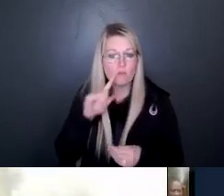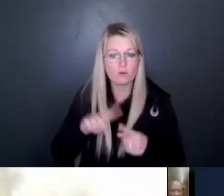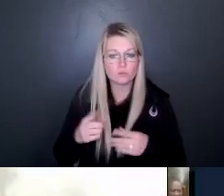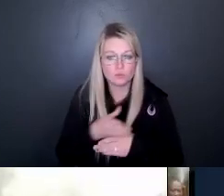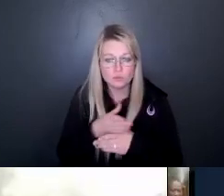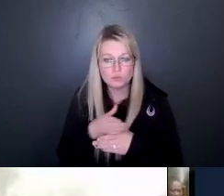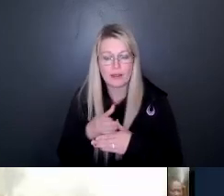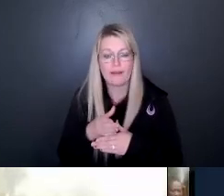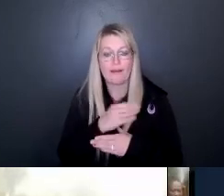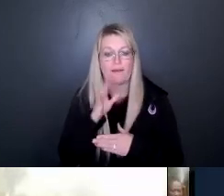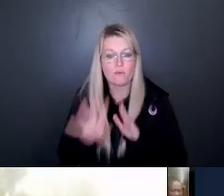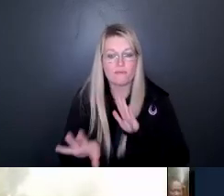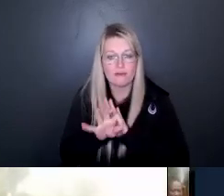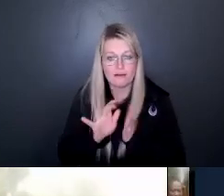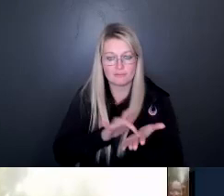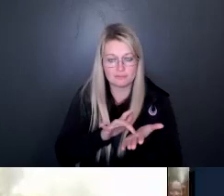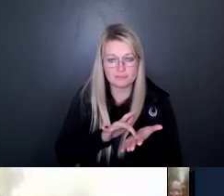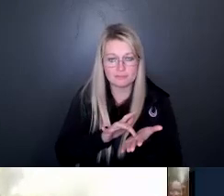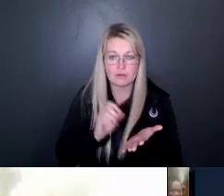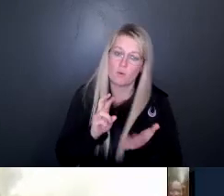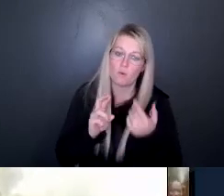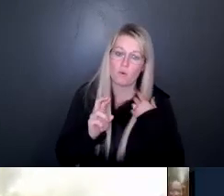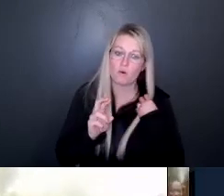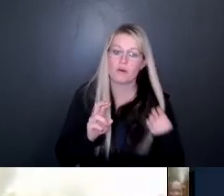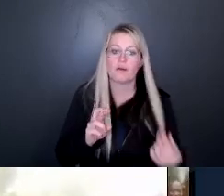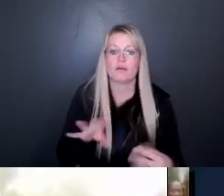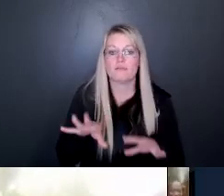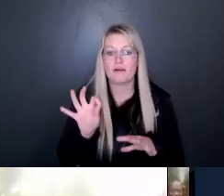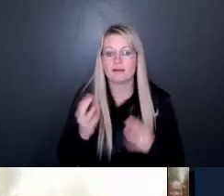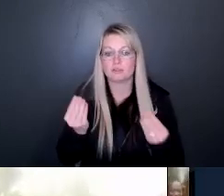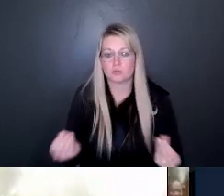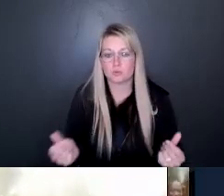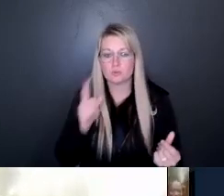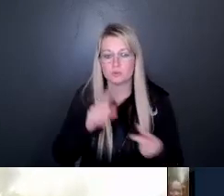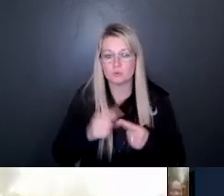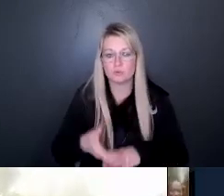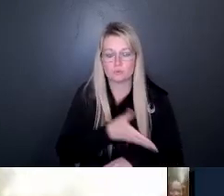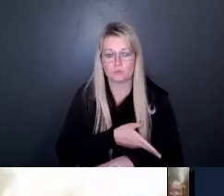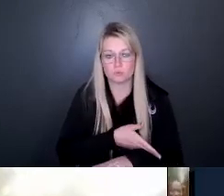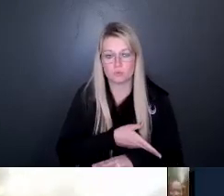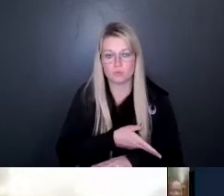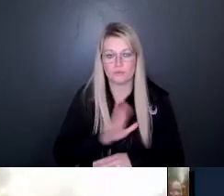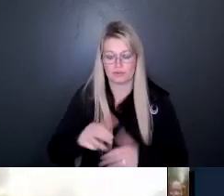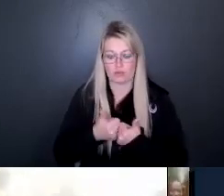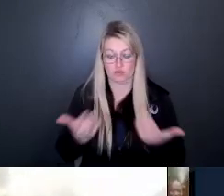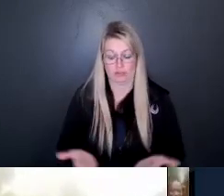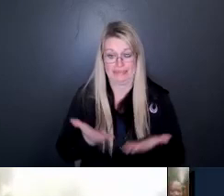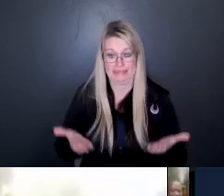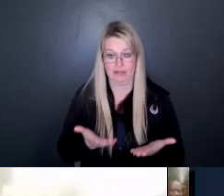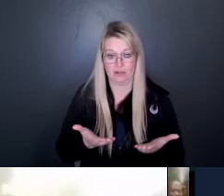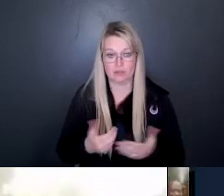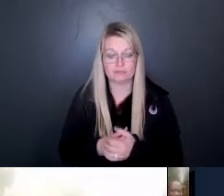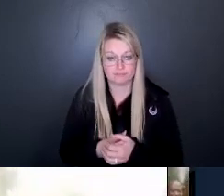probably find medicine or find a solution for improving the challenges here